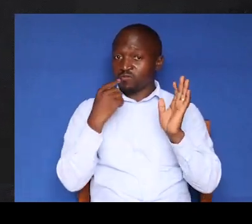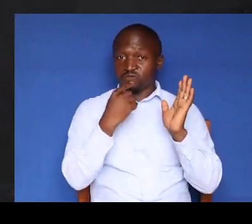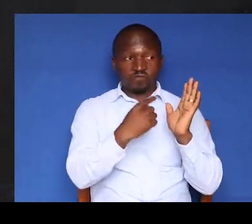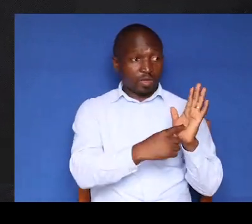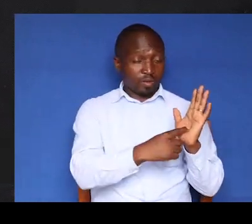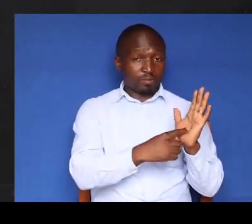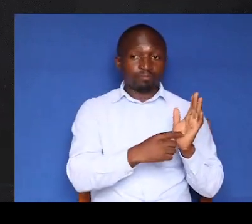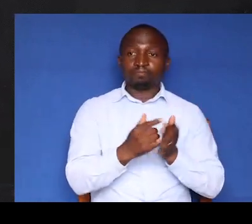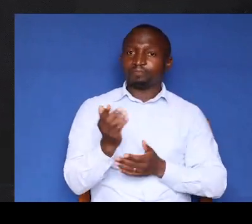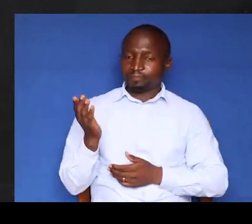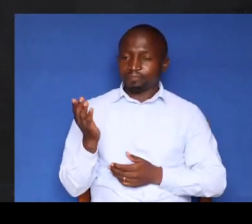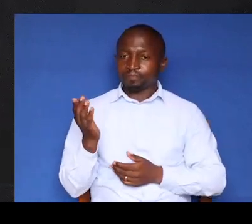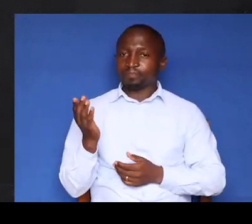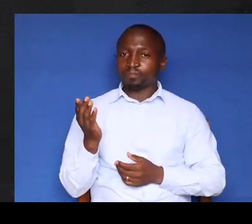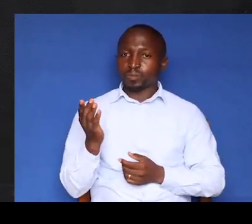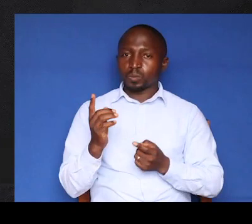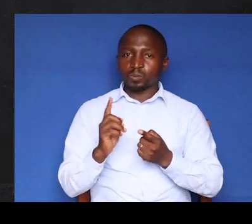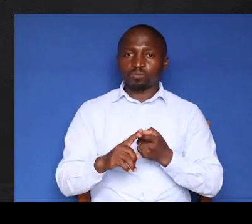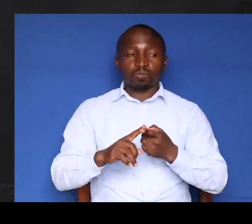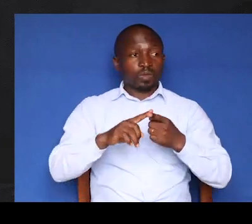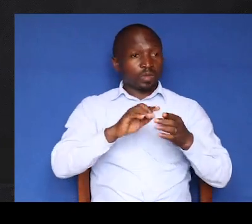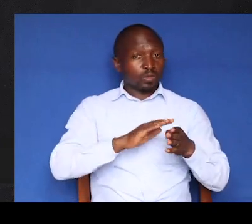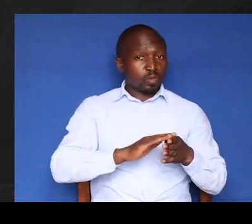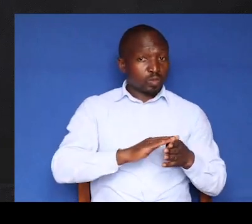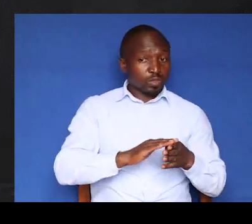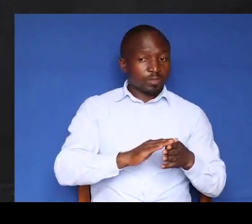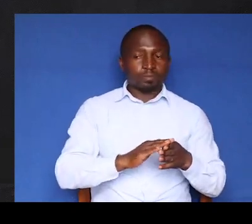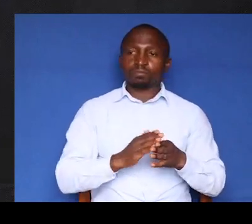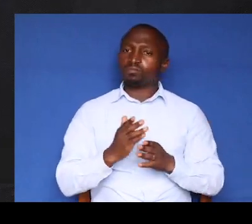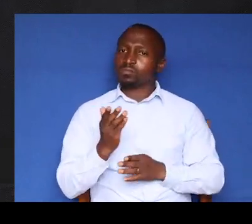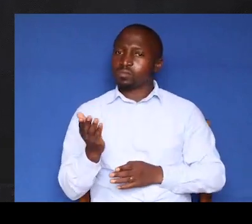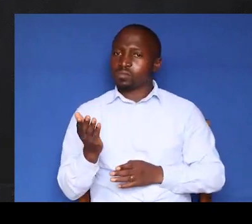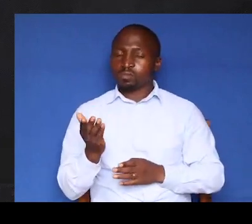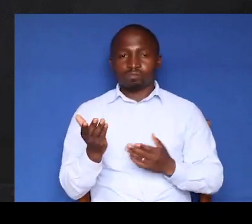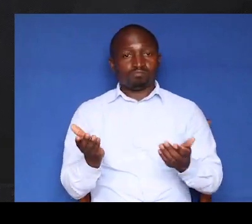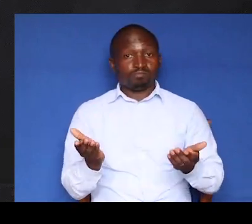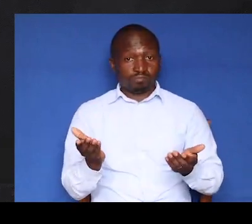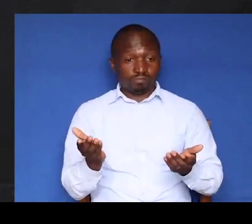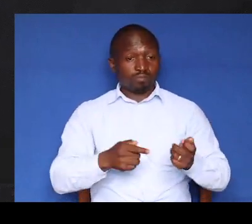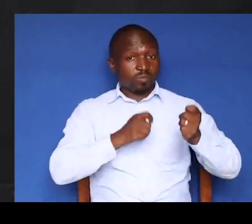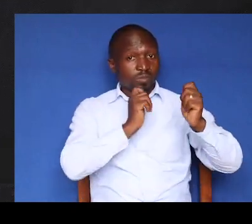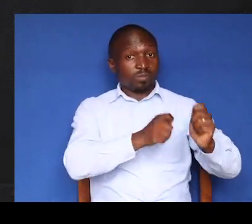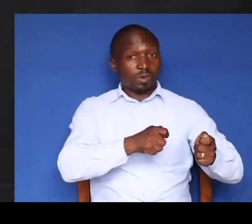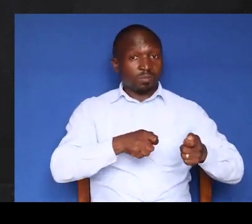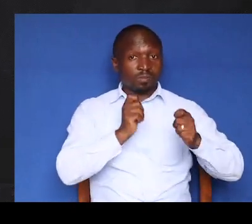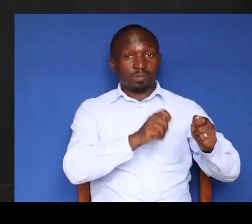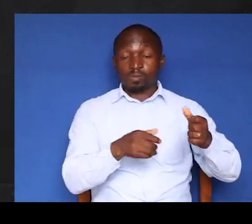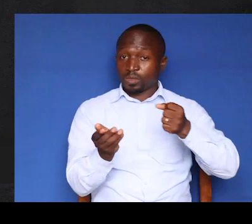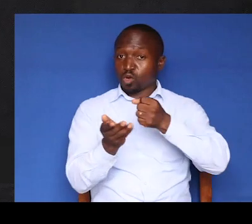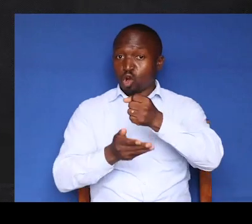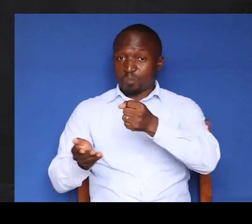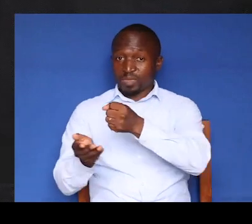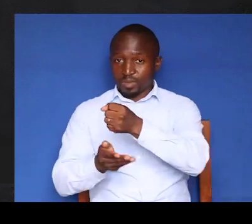river basin areas are used for crops cultivation. But